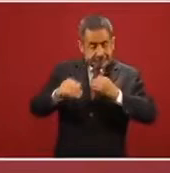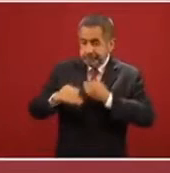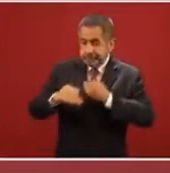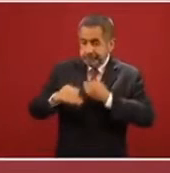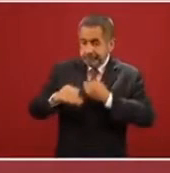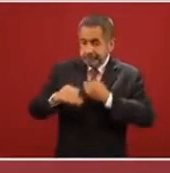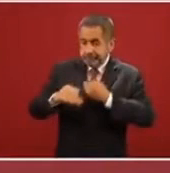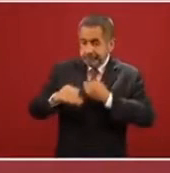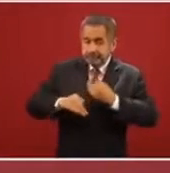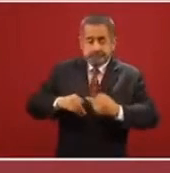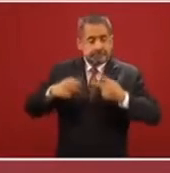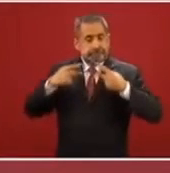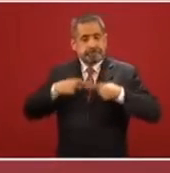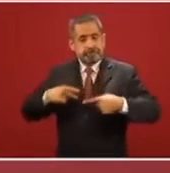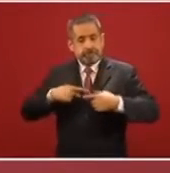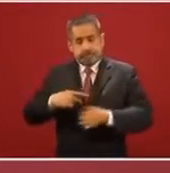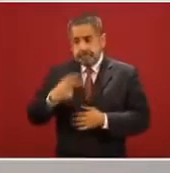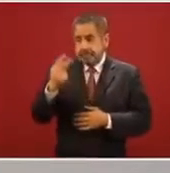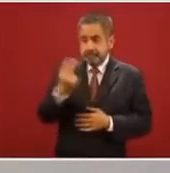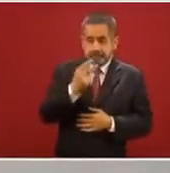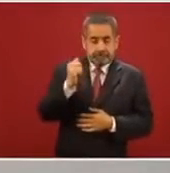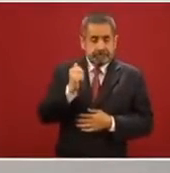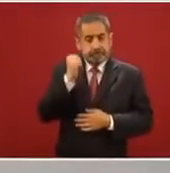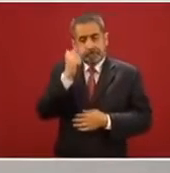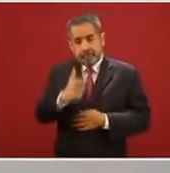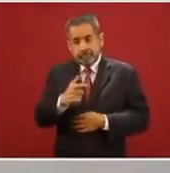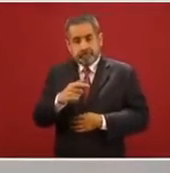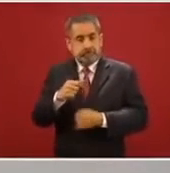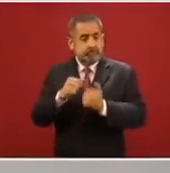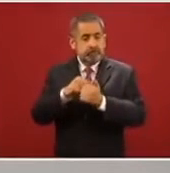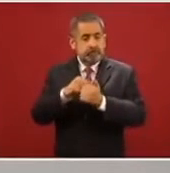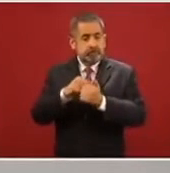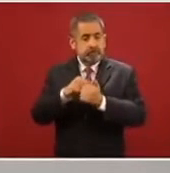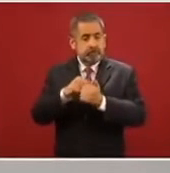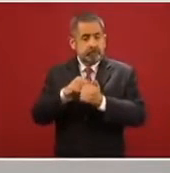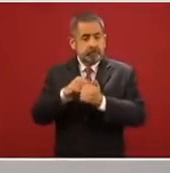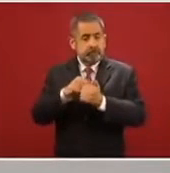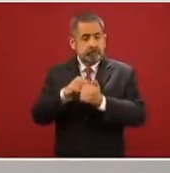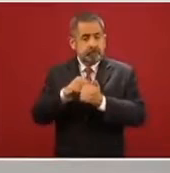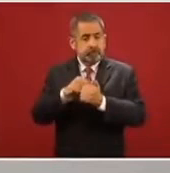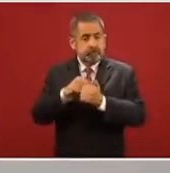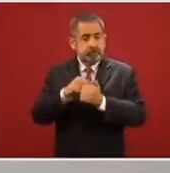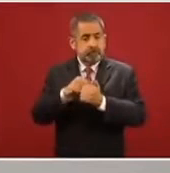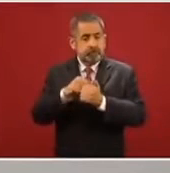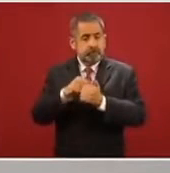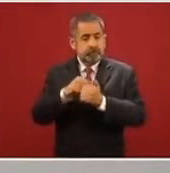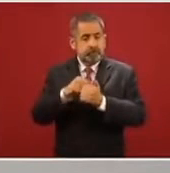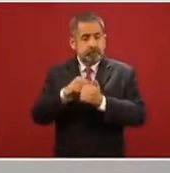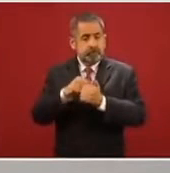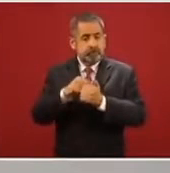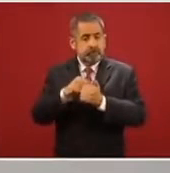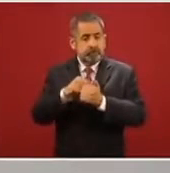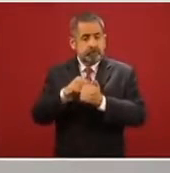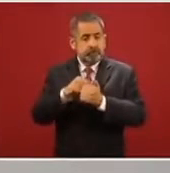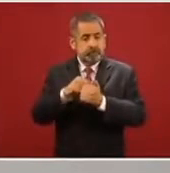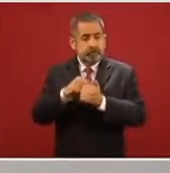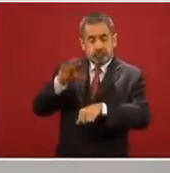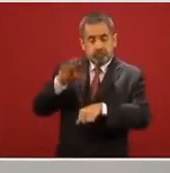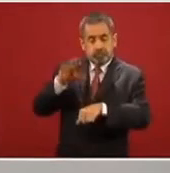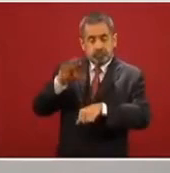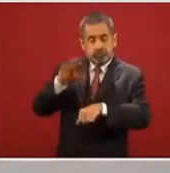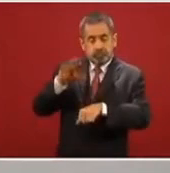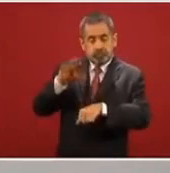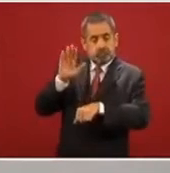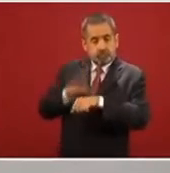people que requieran una asistencia médica avanzada, that require advanced medical attention,